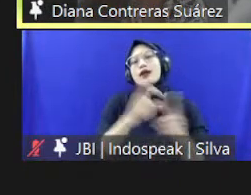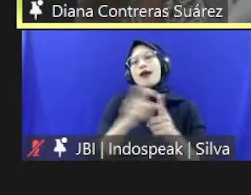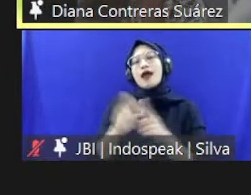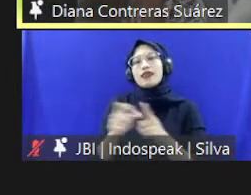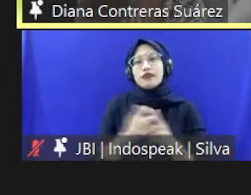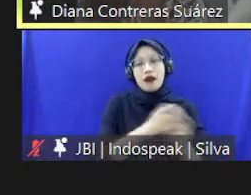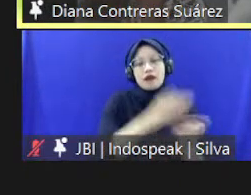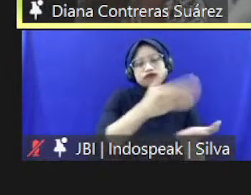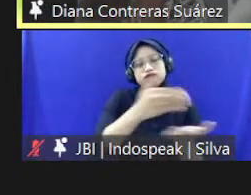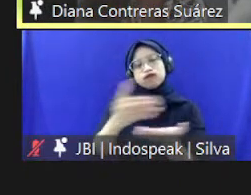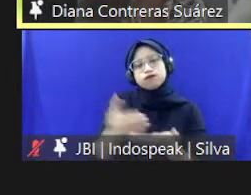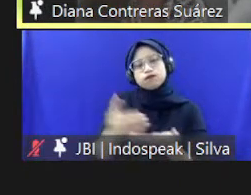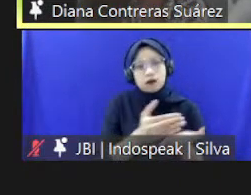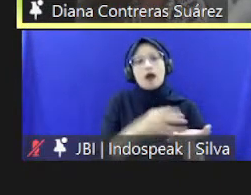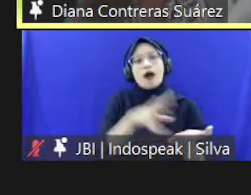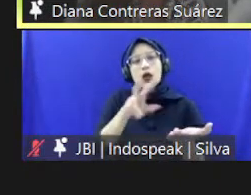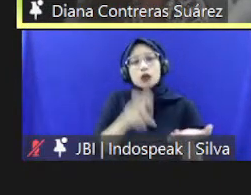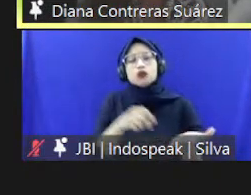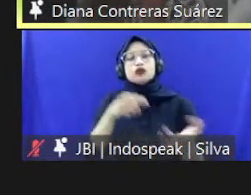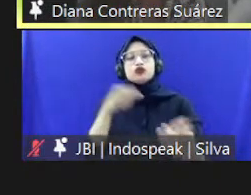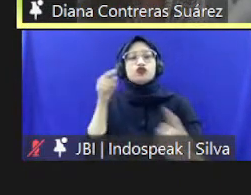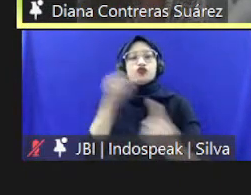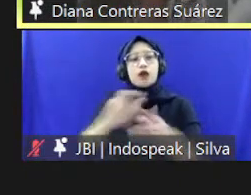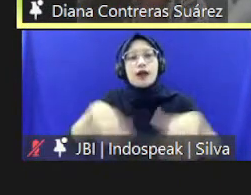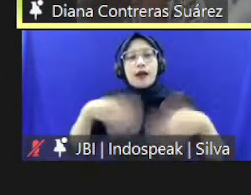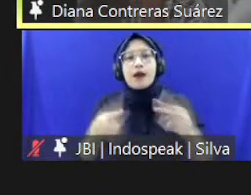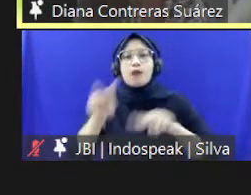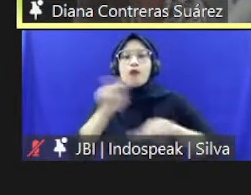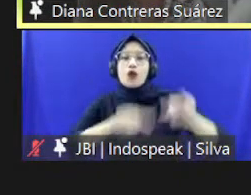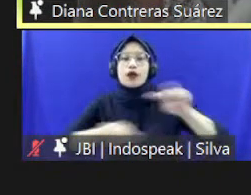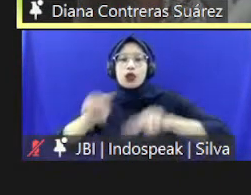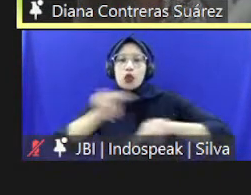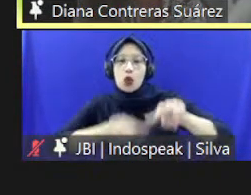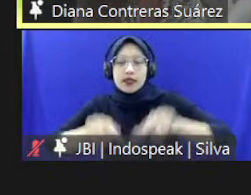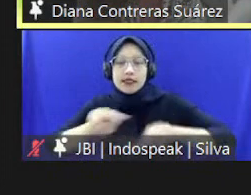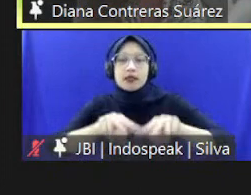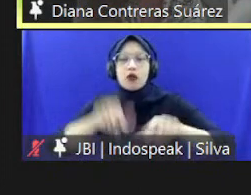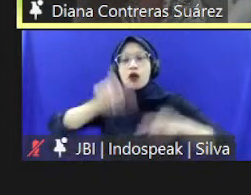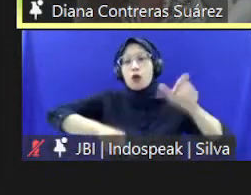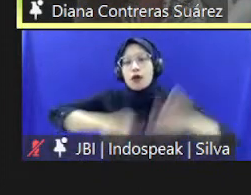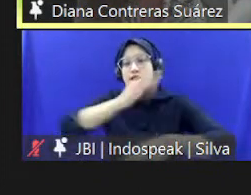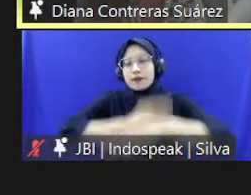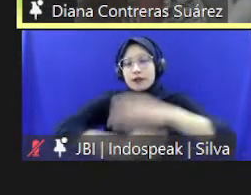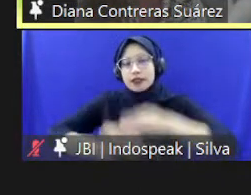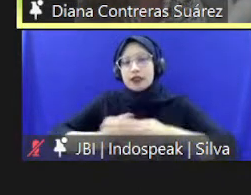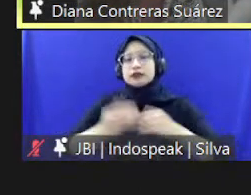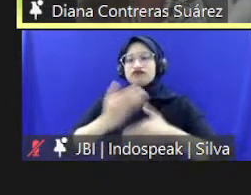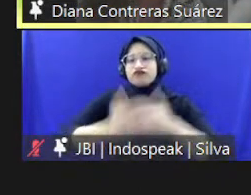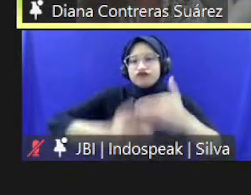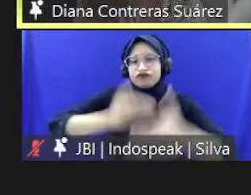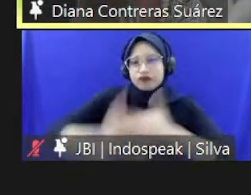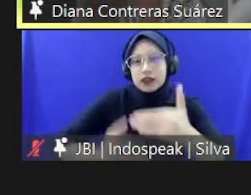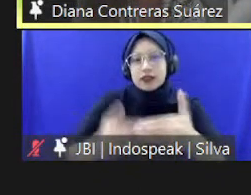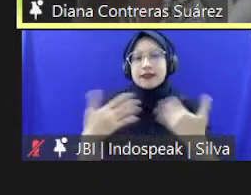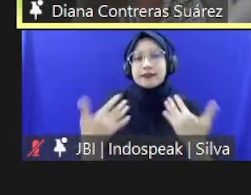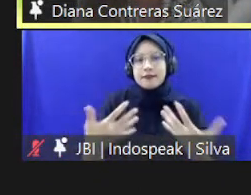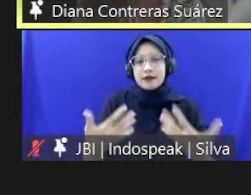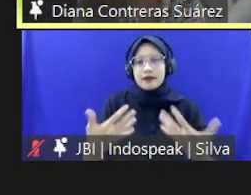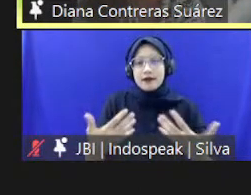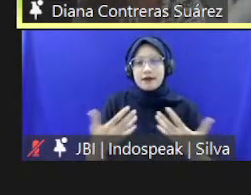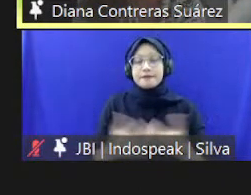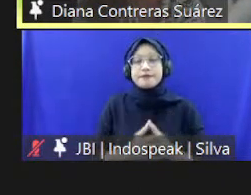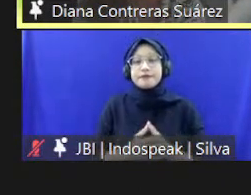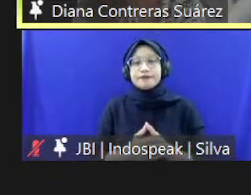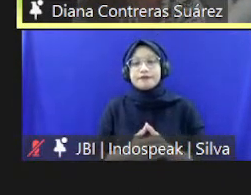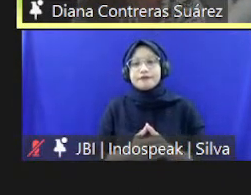the progress of people with disabilities, and also to be able to assess how Indonesia as a whole is moving towards this